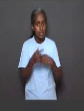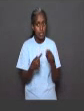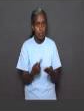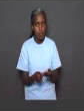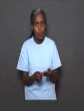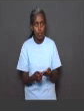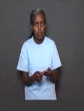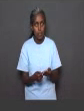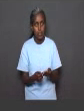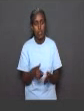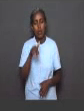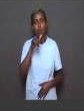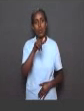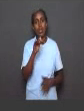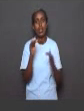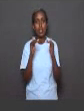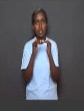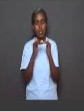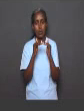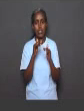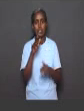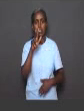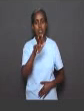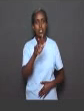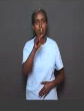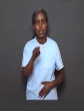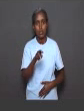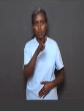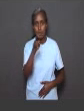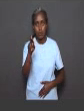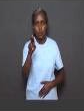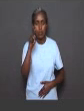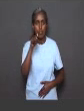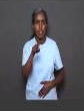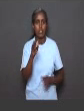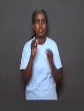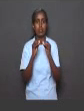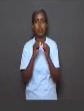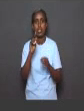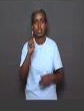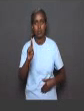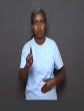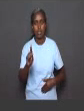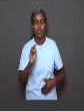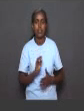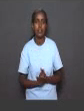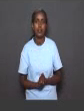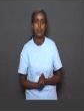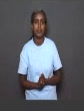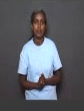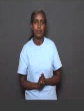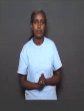Therefore, y equals the cube root of x plus 1.